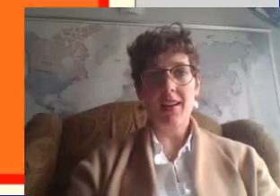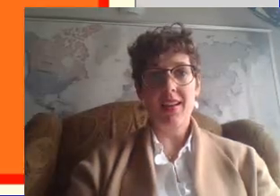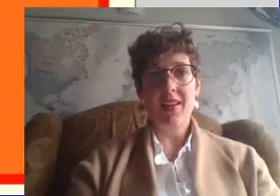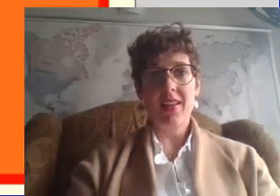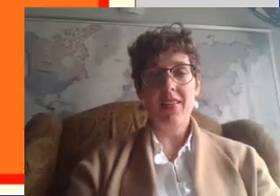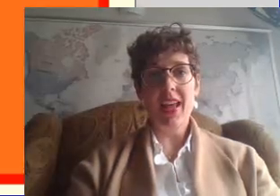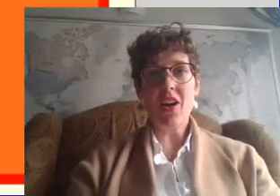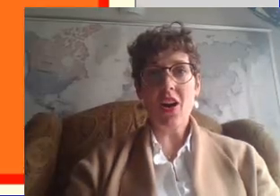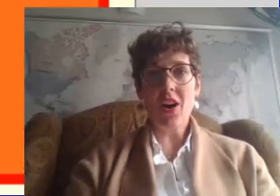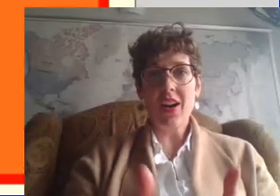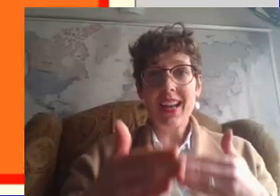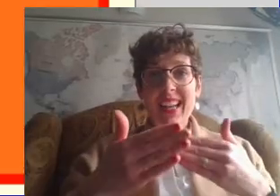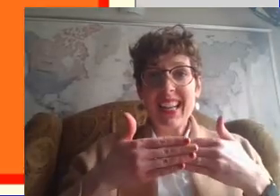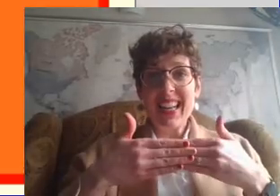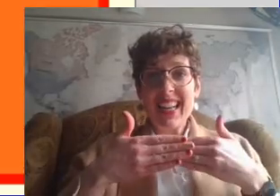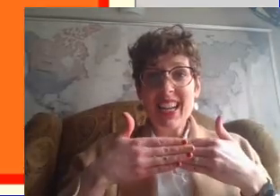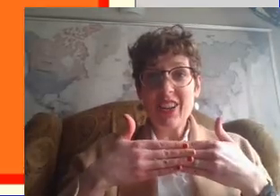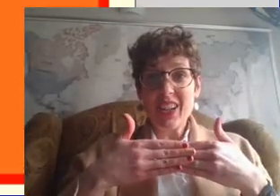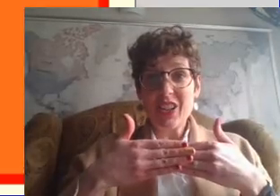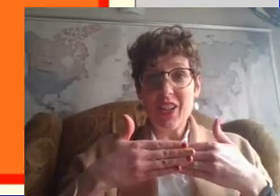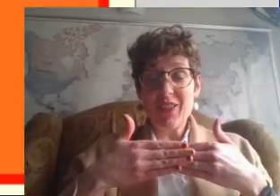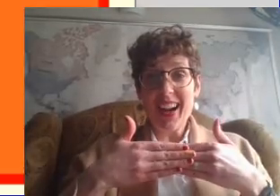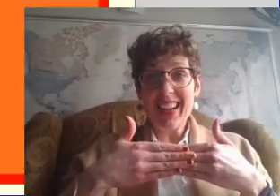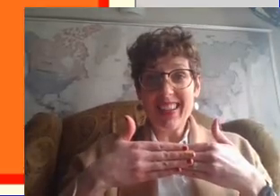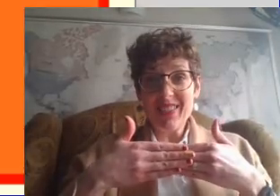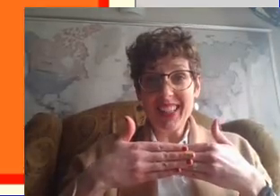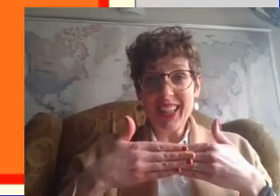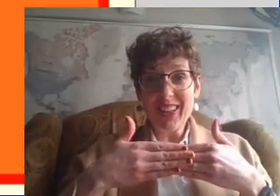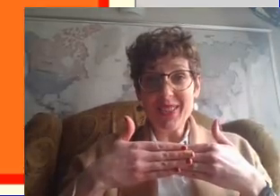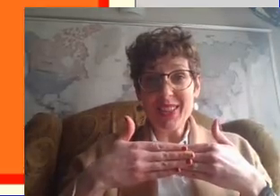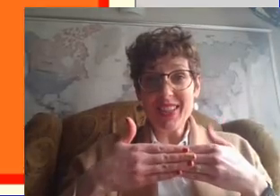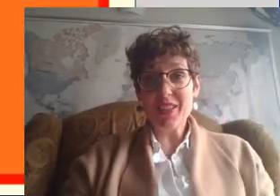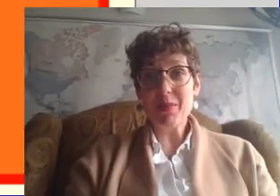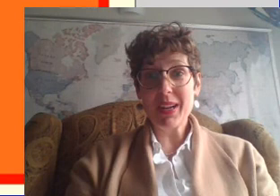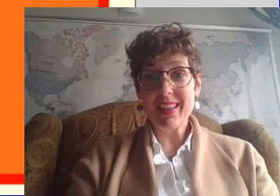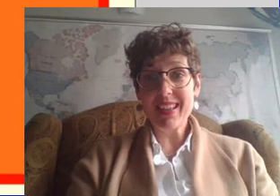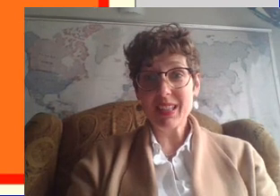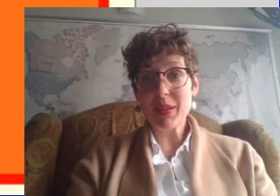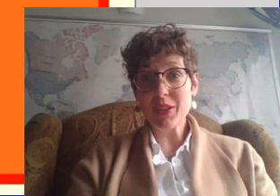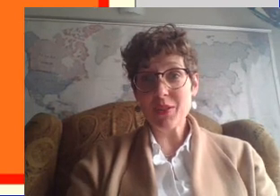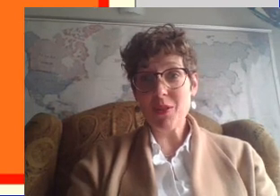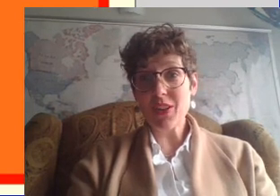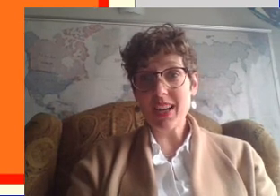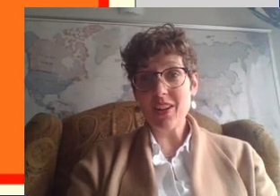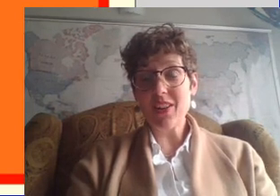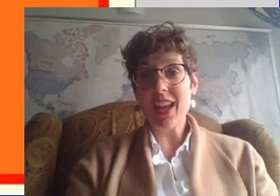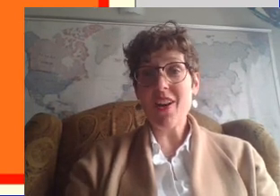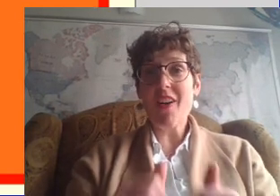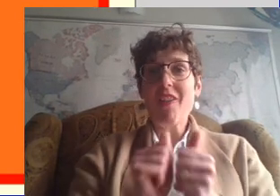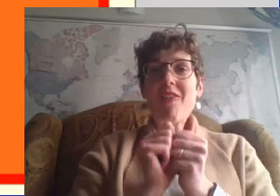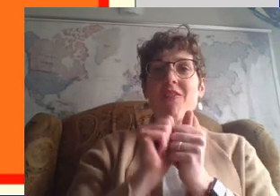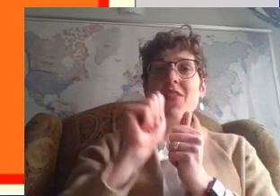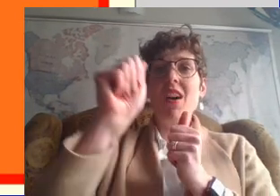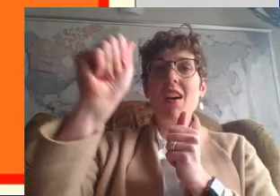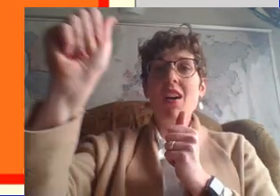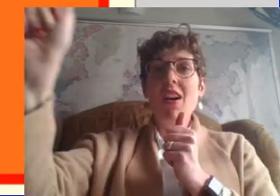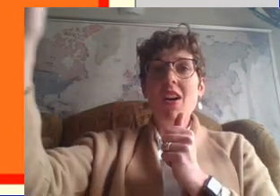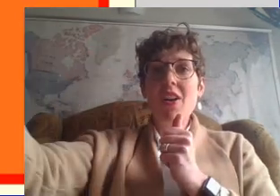here, they are near each other, right? They're really close to each other. But in this picture over here, they